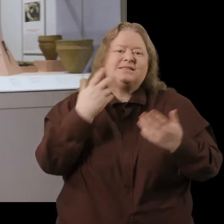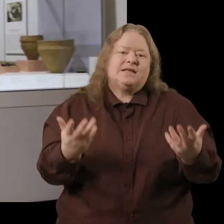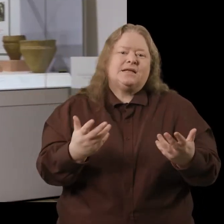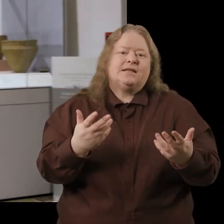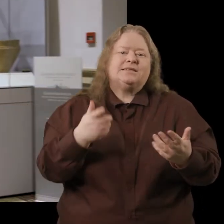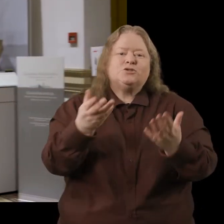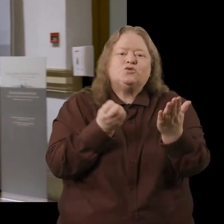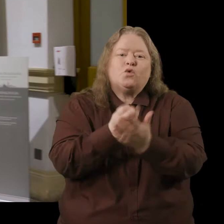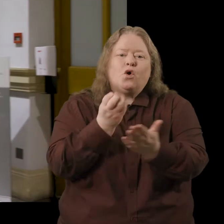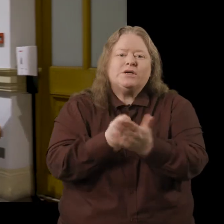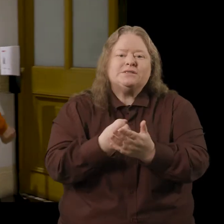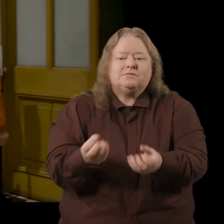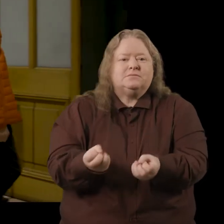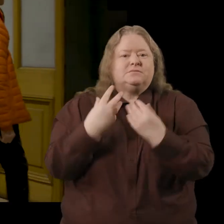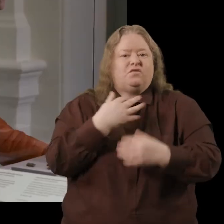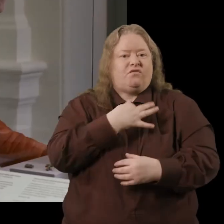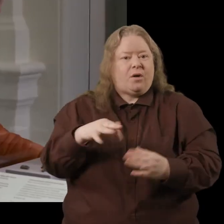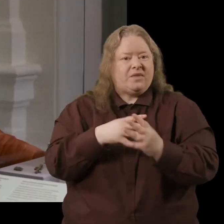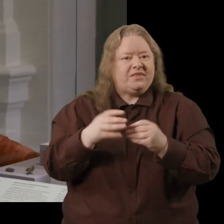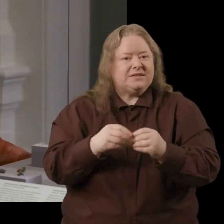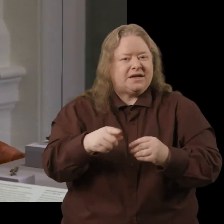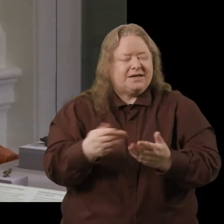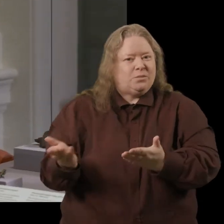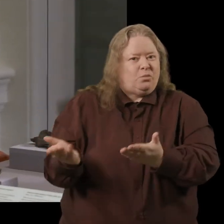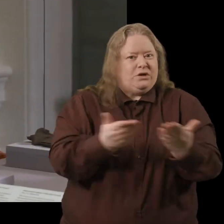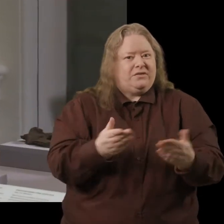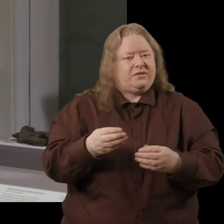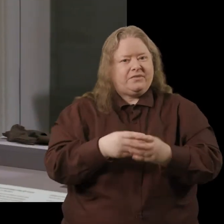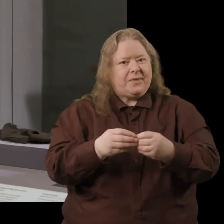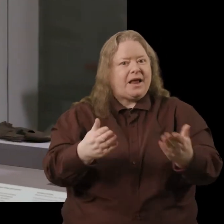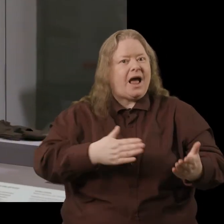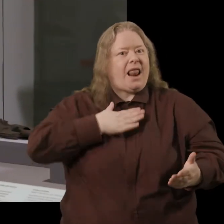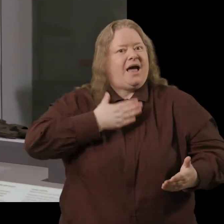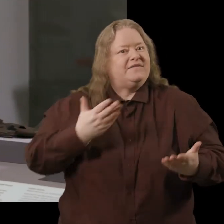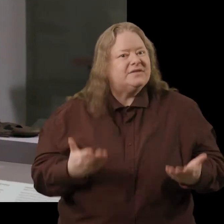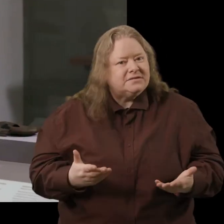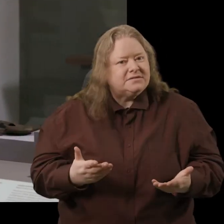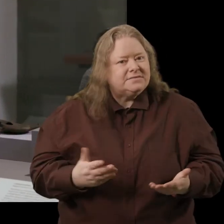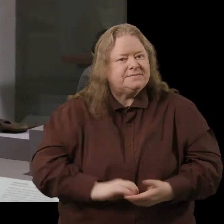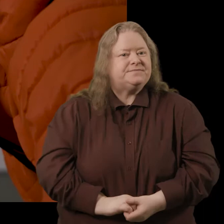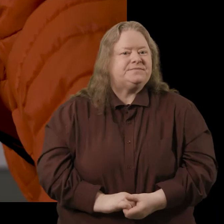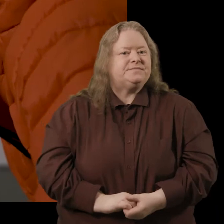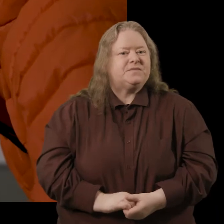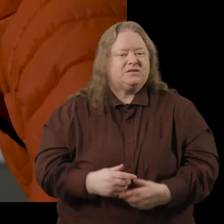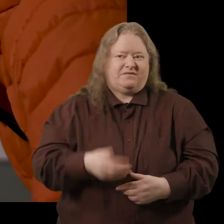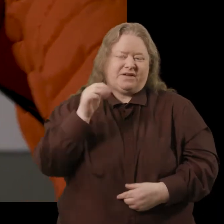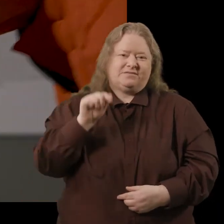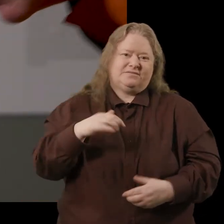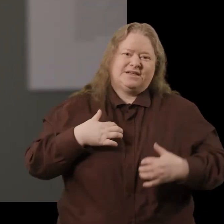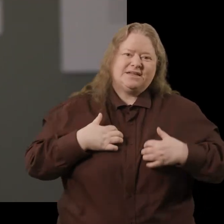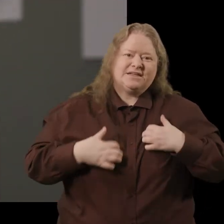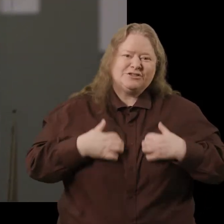stories that come out of the objects, and it kind of brings the object alive, which I find